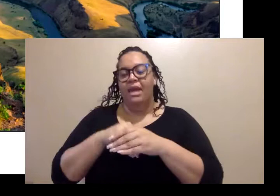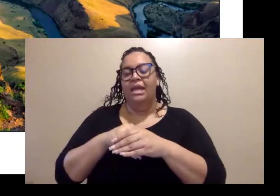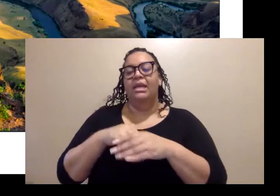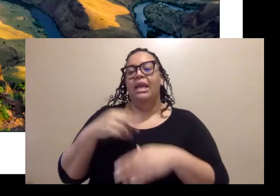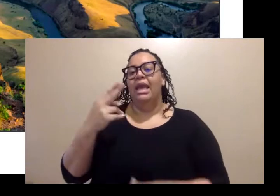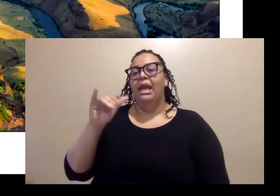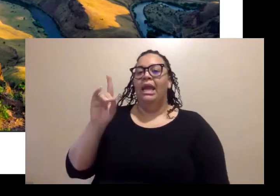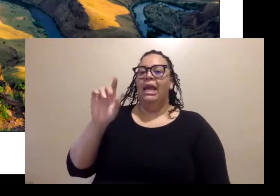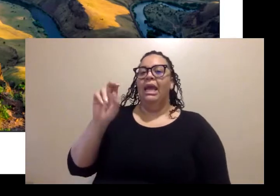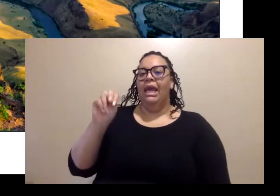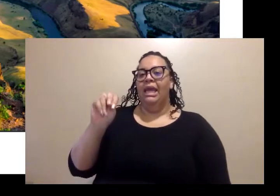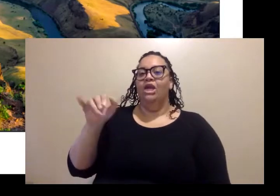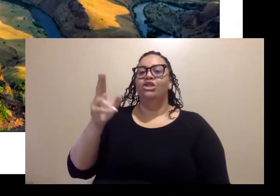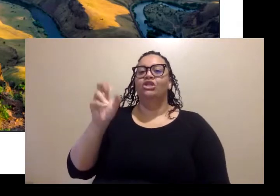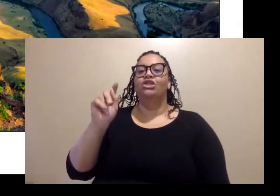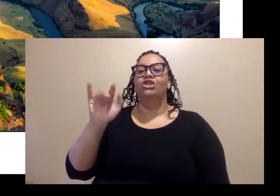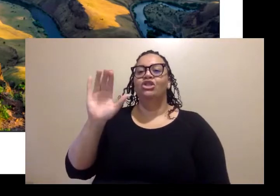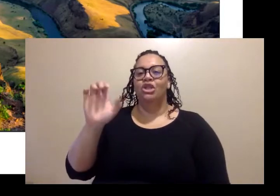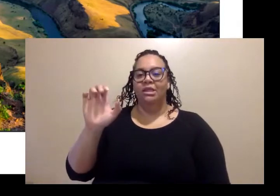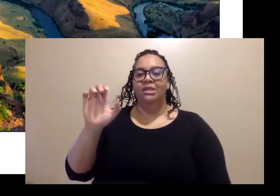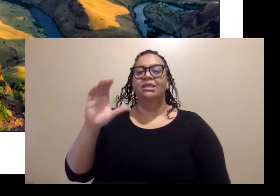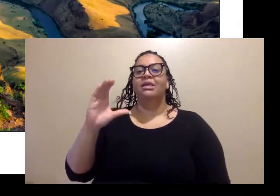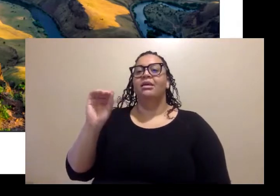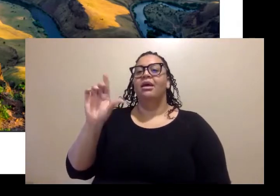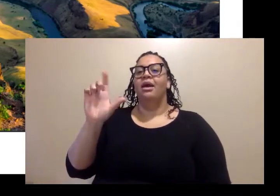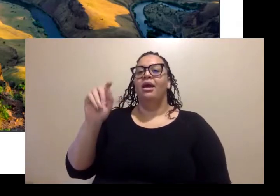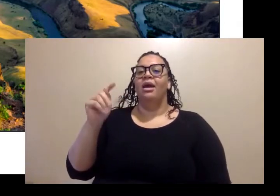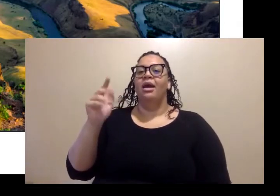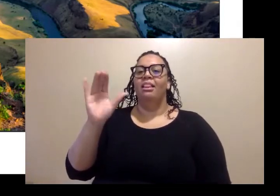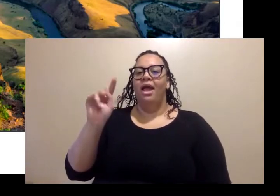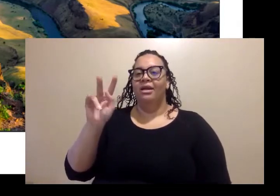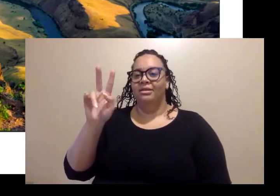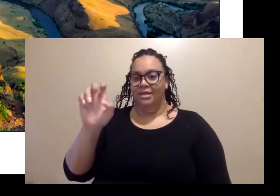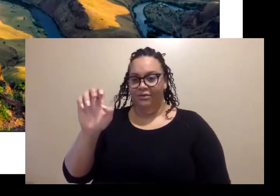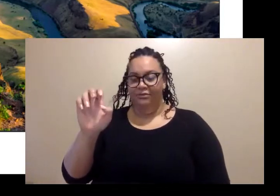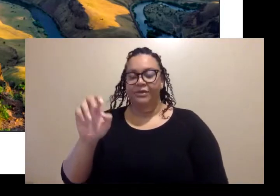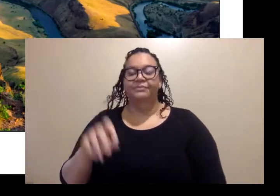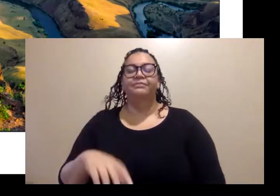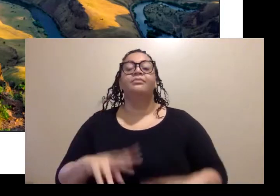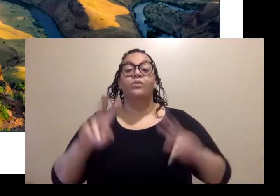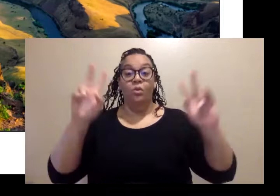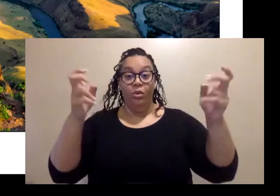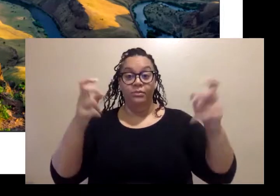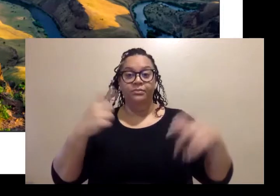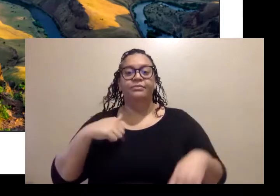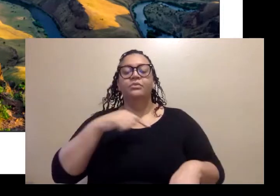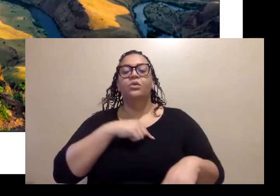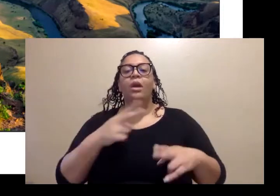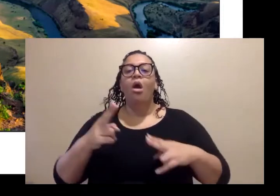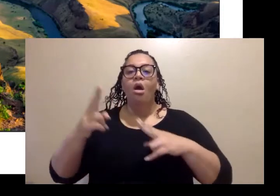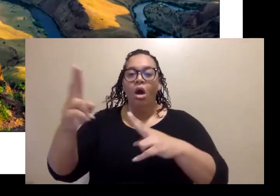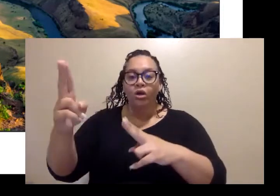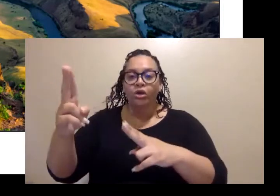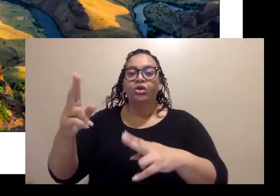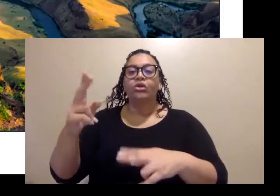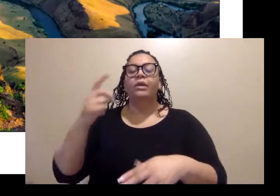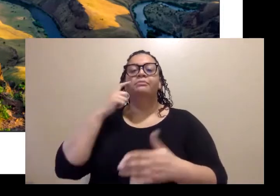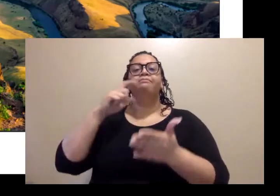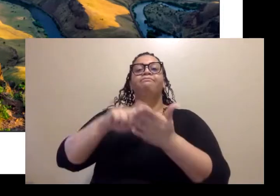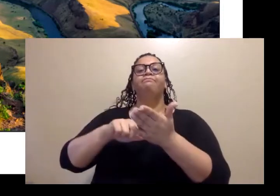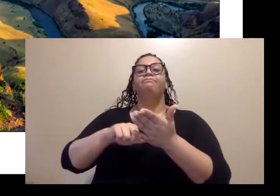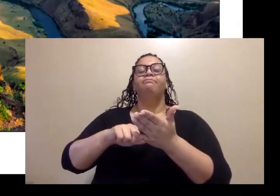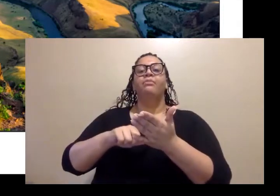Collective. I just appreciate. And so we honor and acknowledge the resilient Confederate Tribes of Warm